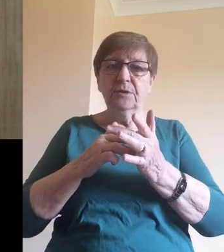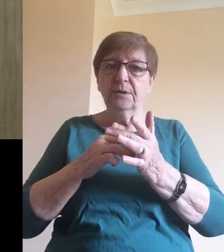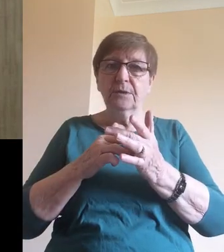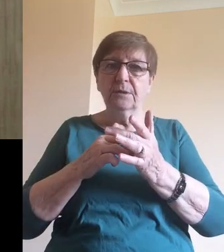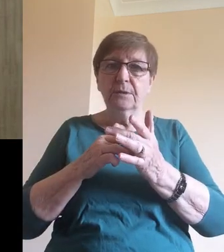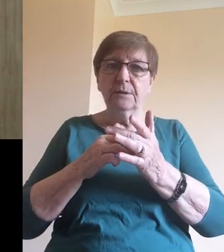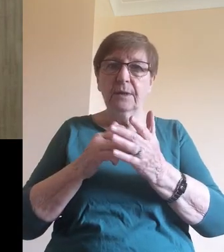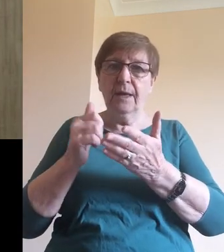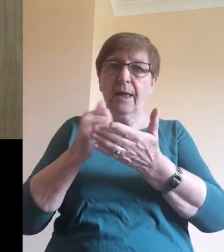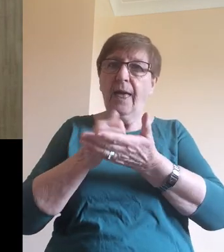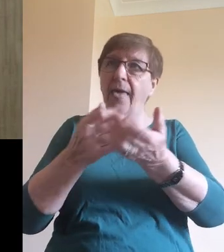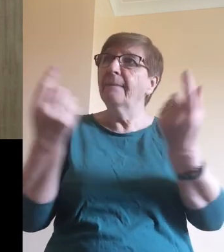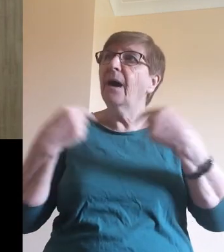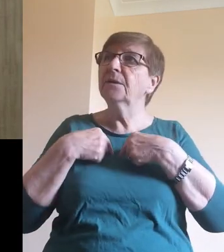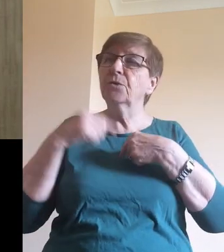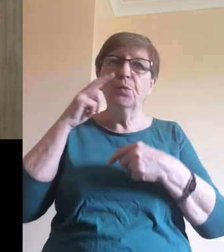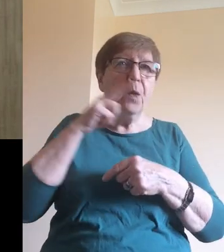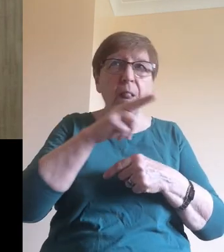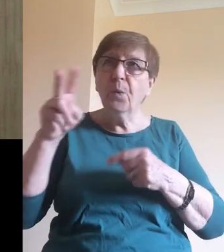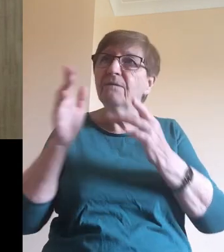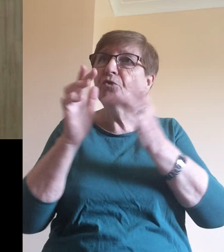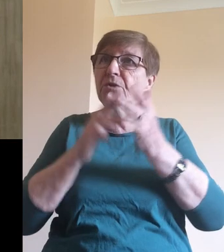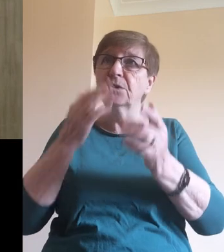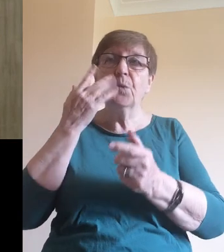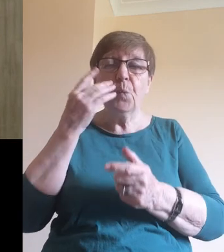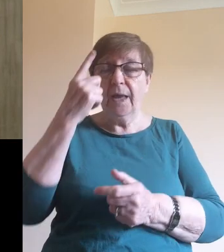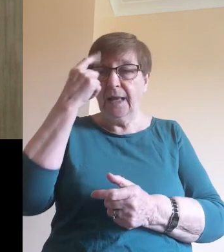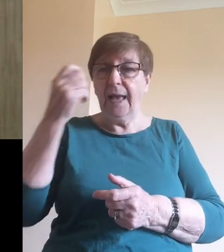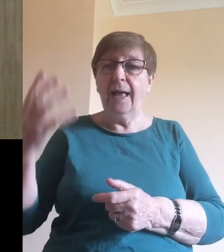might we seek him while he may be found,